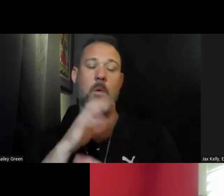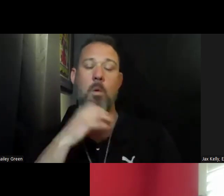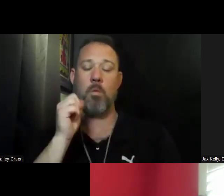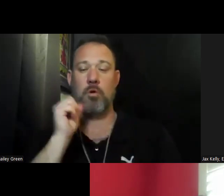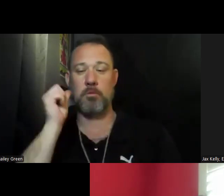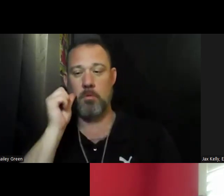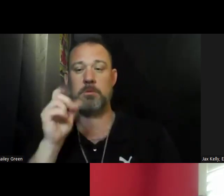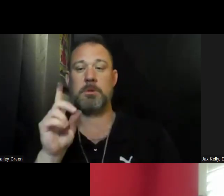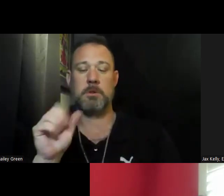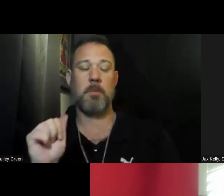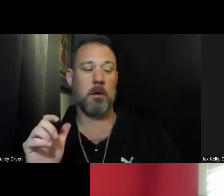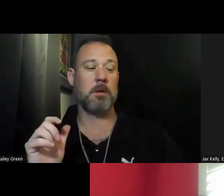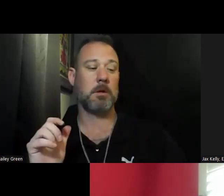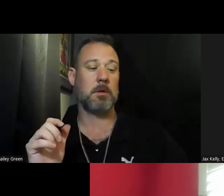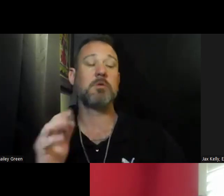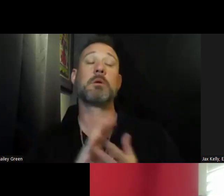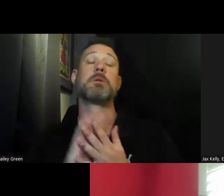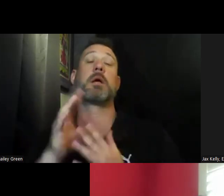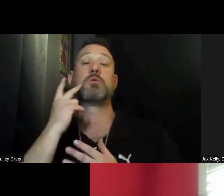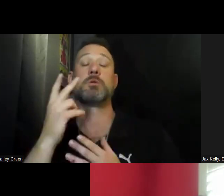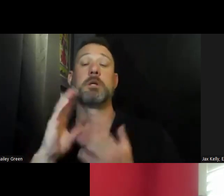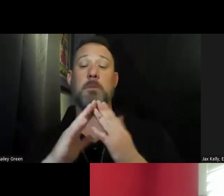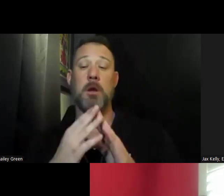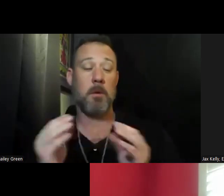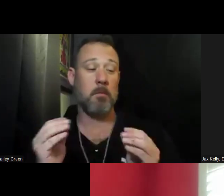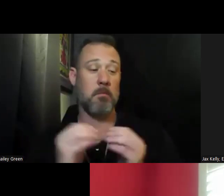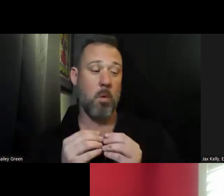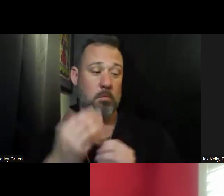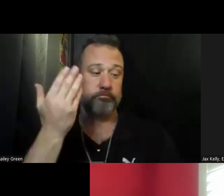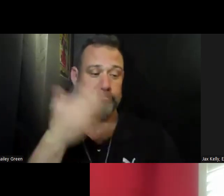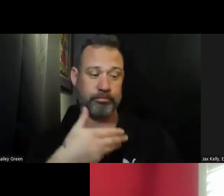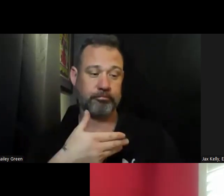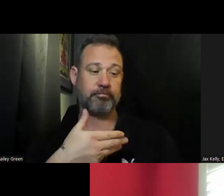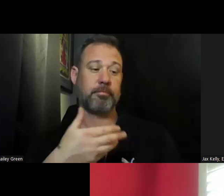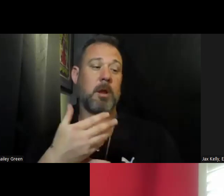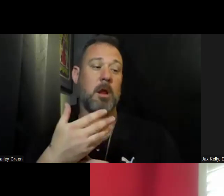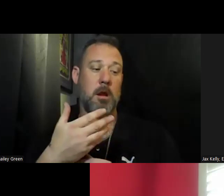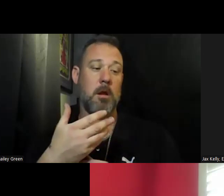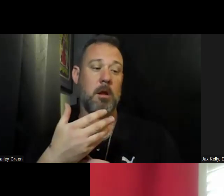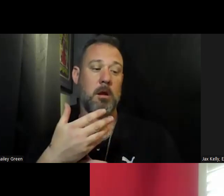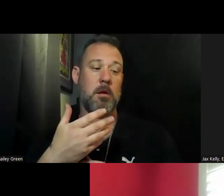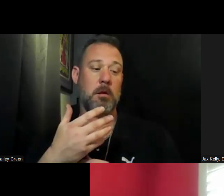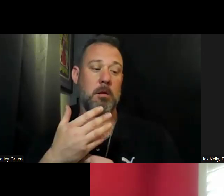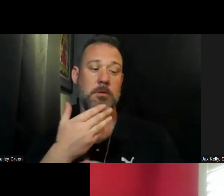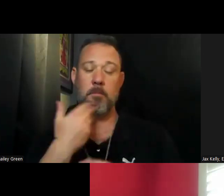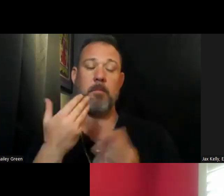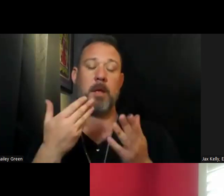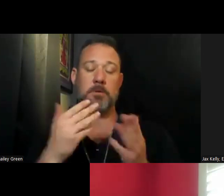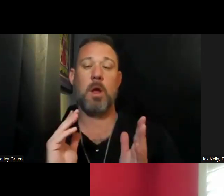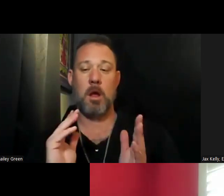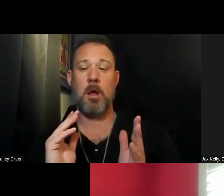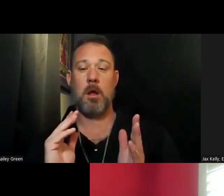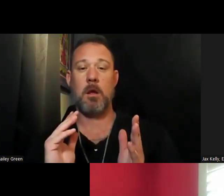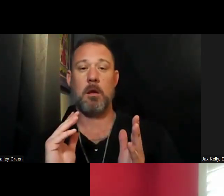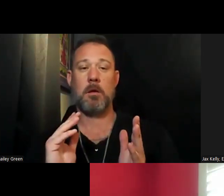with disabilities. And so it's nice to see it becoming more front and center and more relevant, and that is truly the best way to lead equity